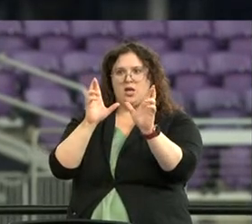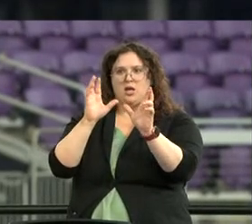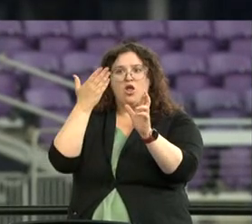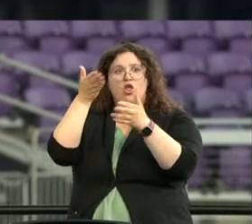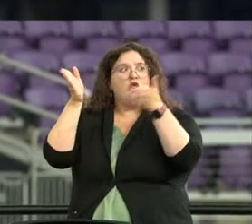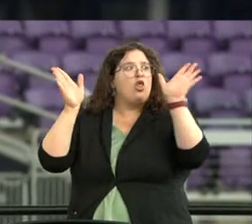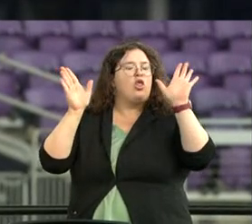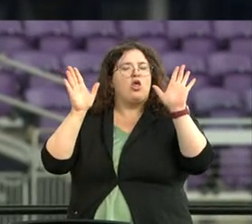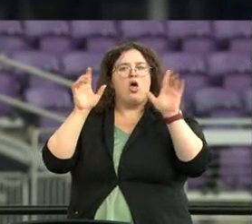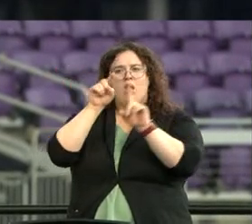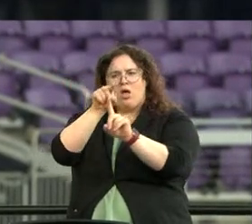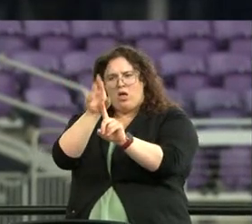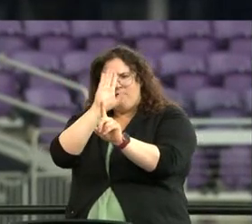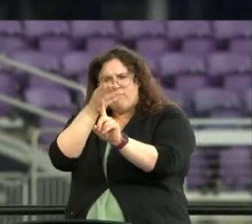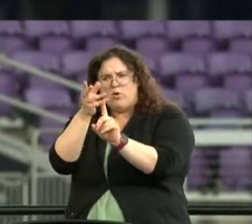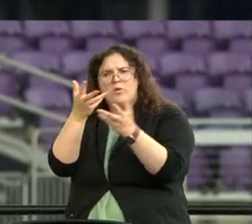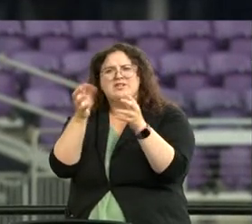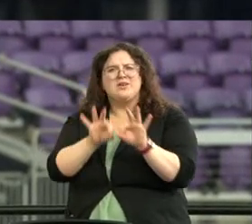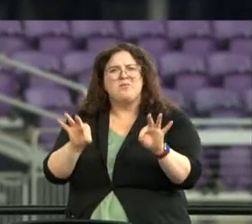matters, the people.